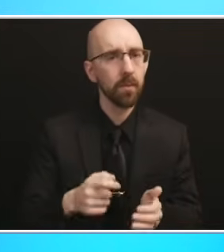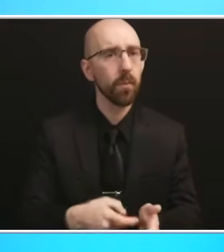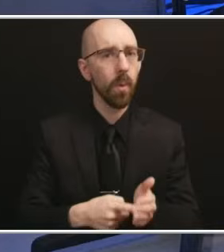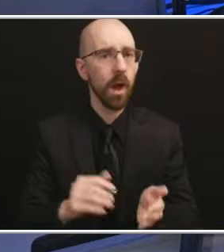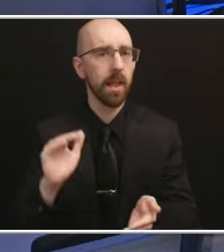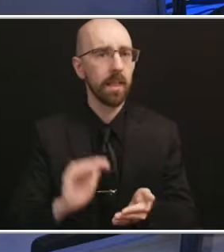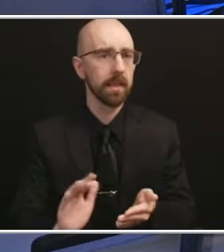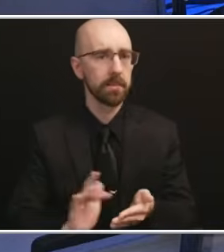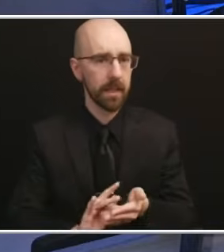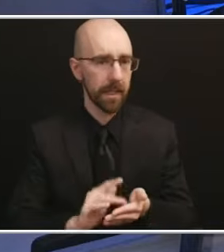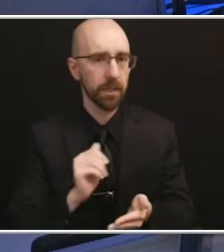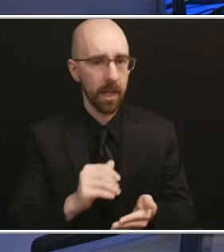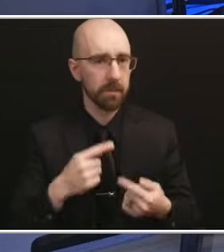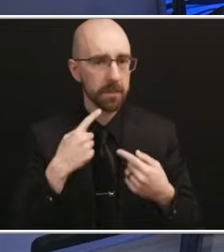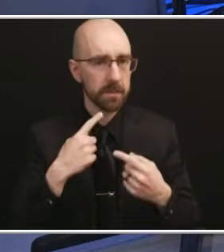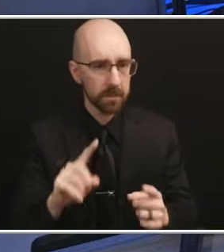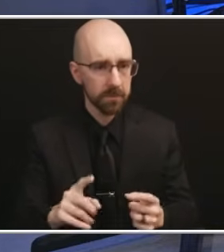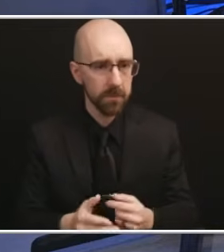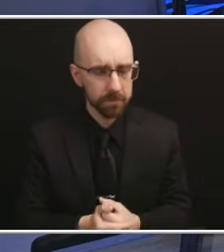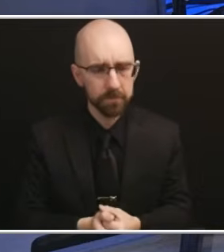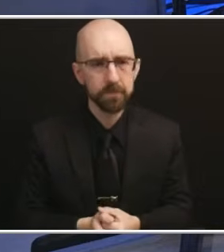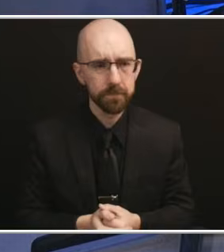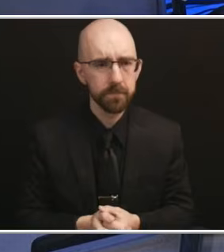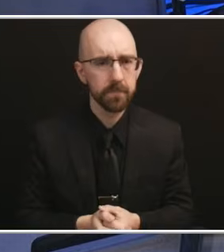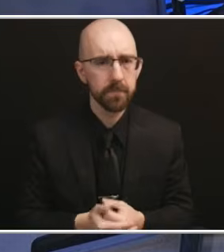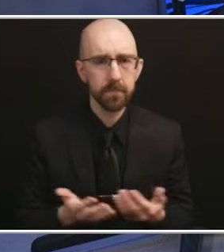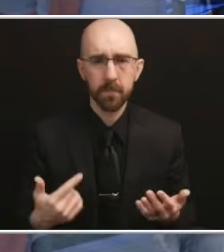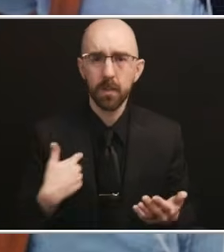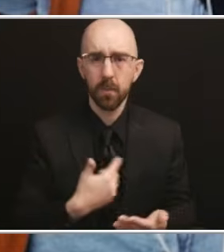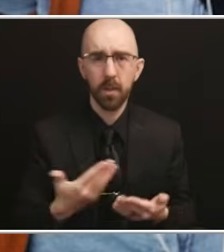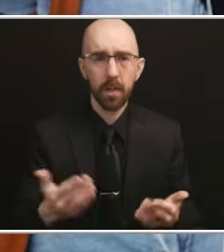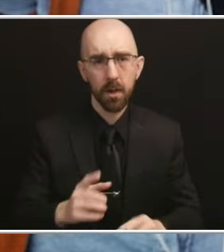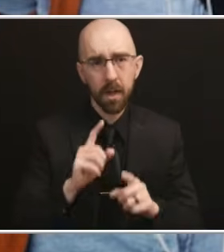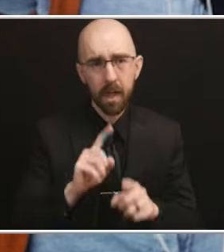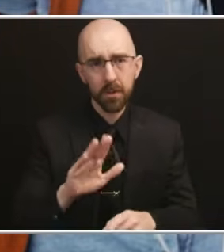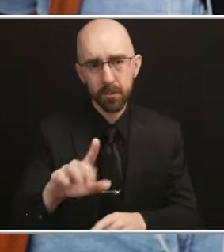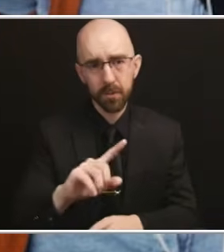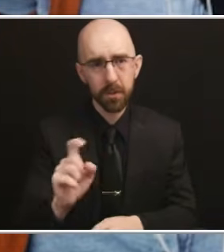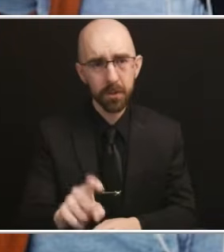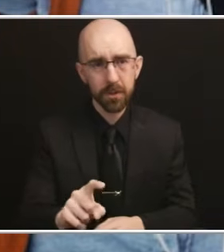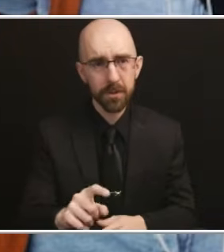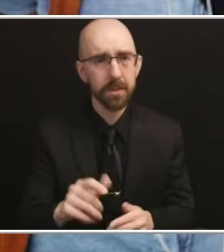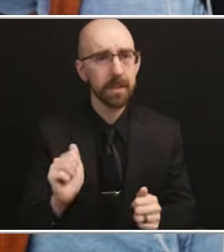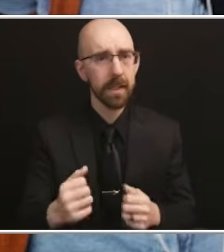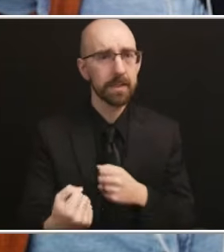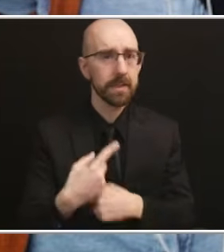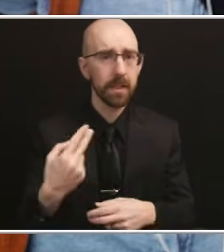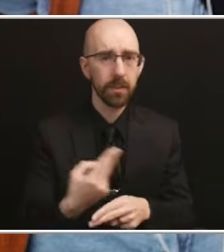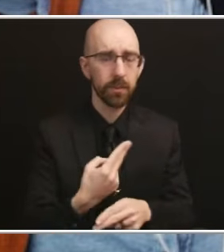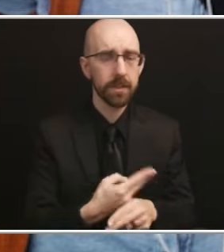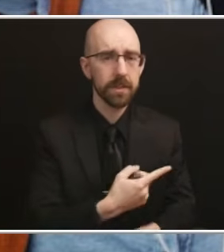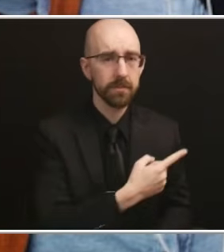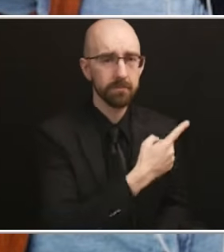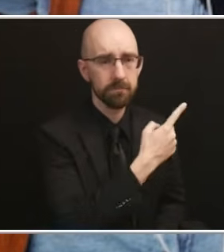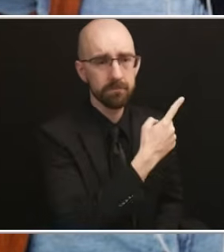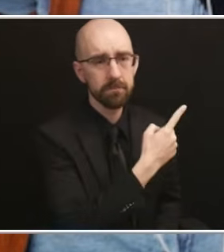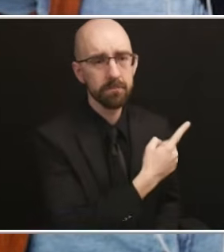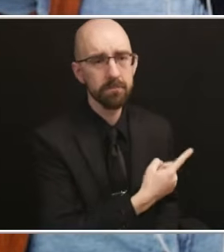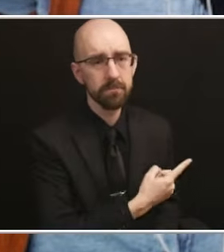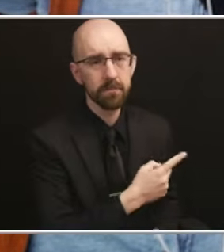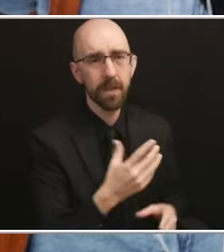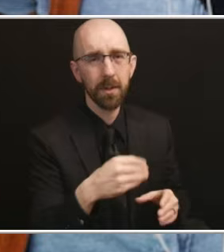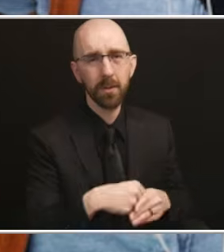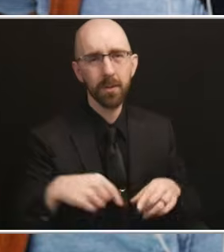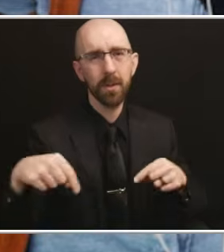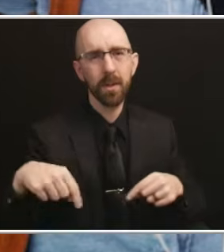successful. Well, we're here to answer your questions. Please send them in using the info on your screen. That includes the chat on YouTube